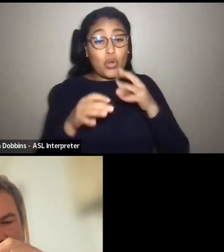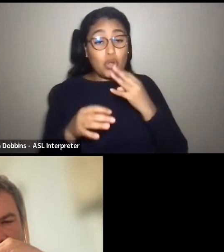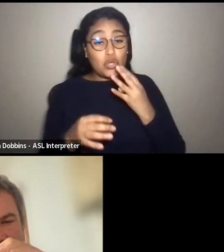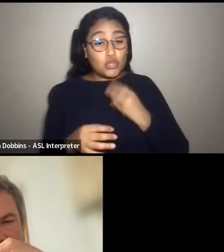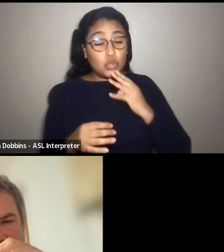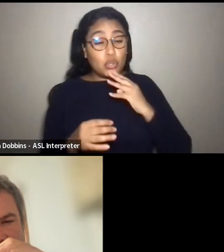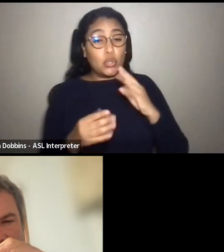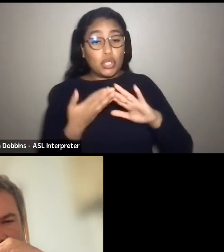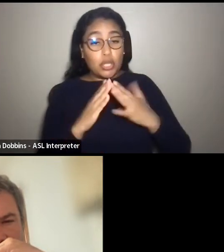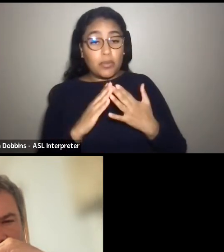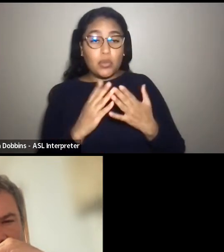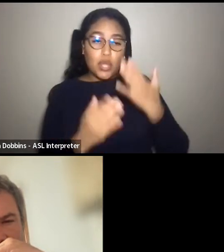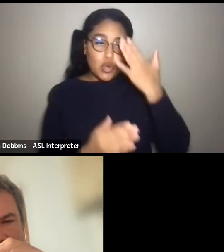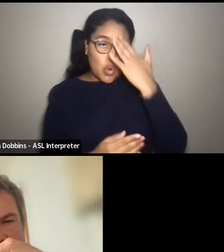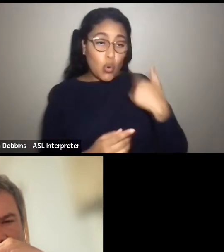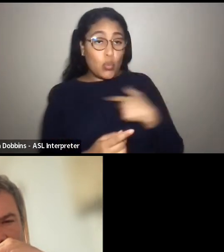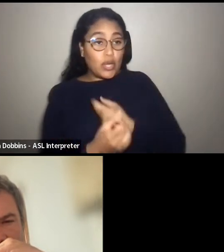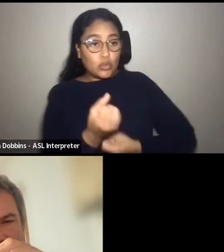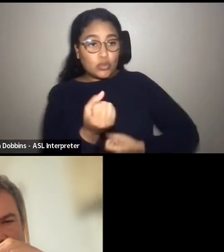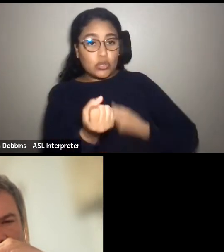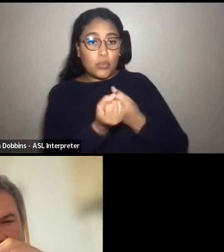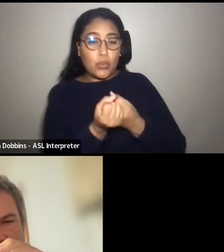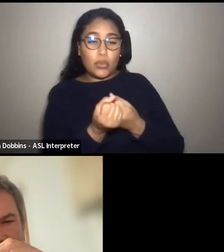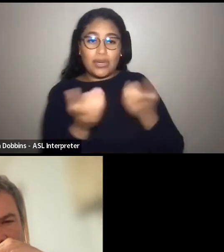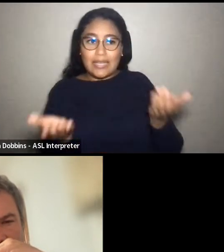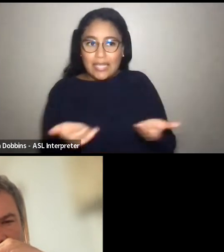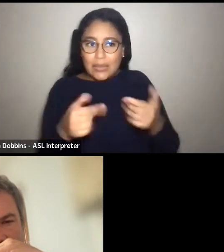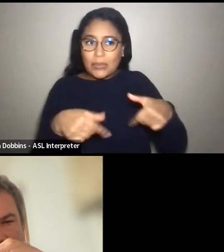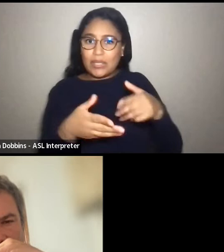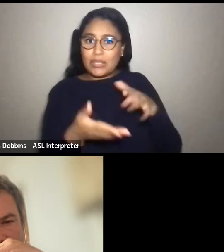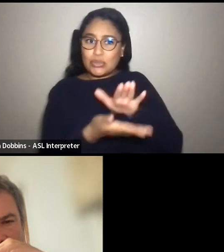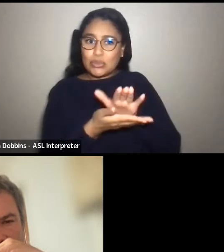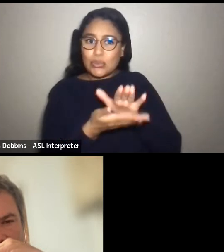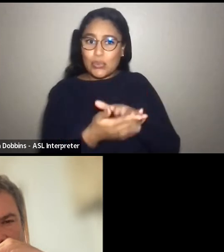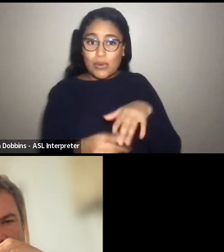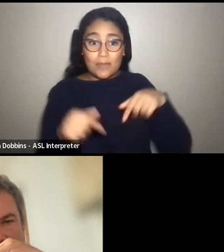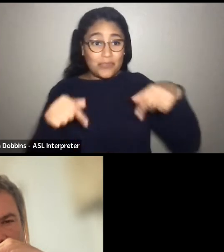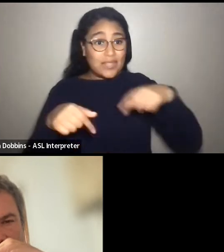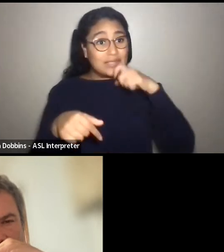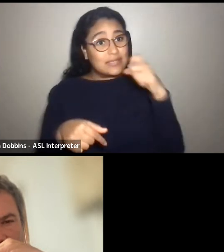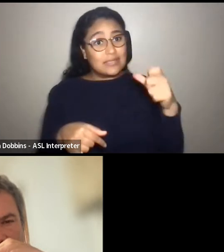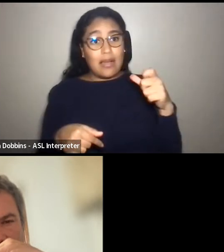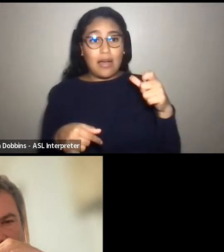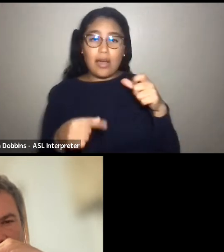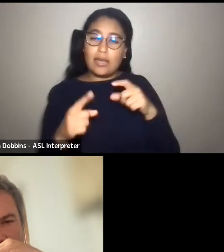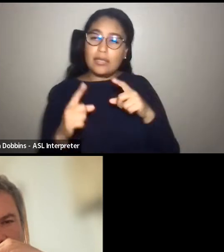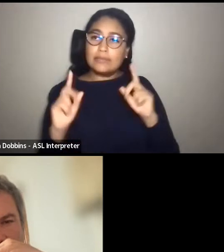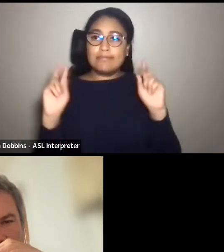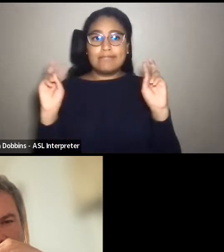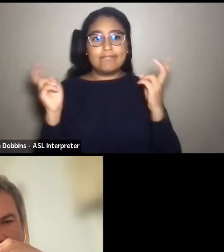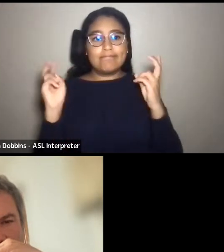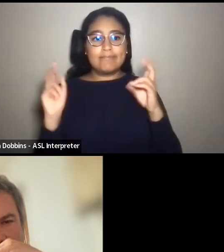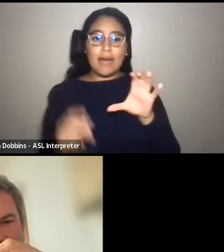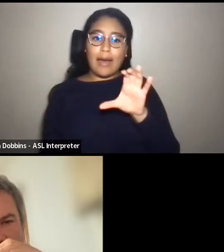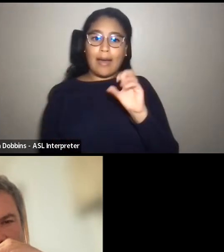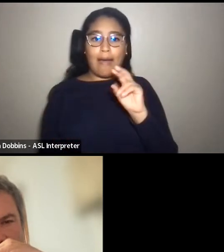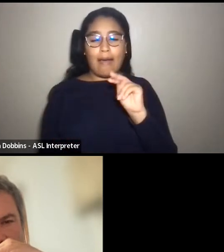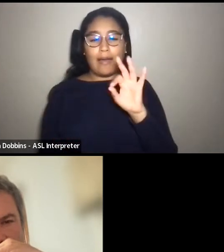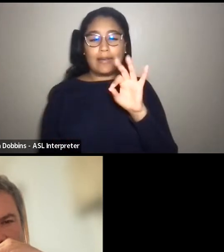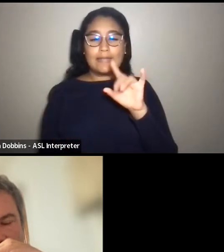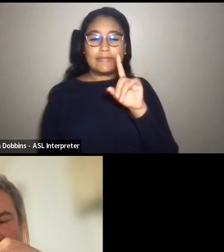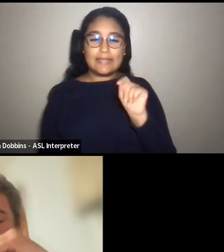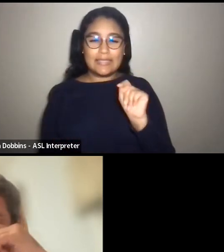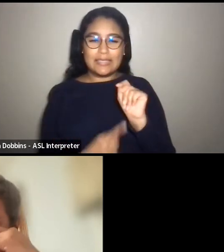have allies and support from the school district. This is not just a, quote, conflict, as stated in the